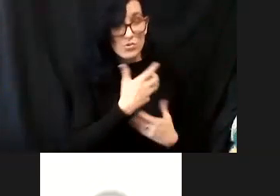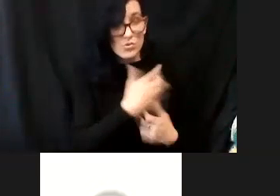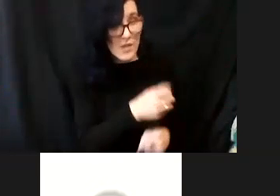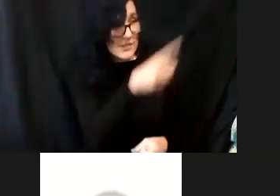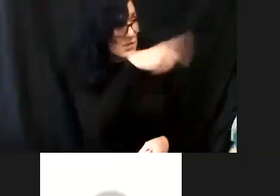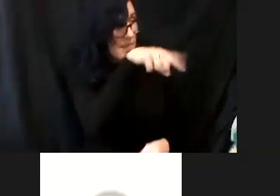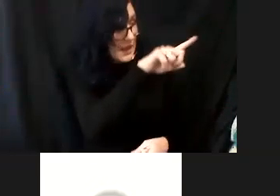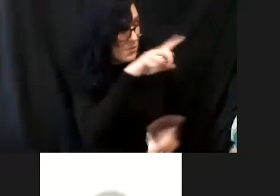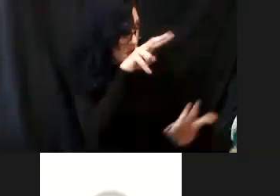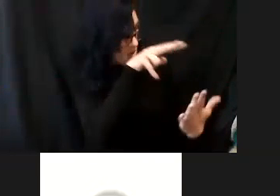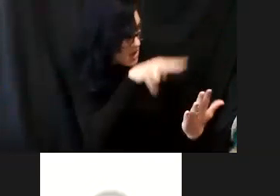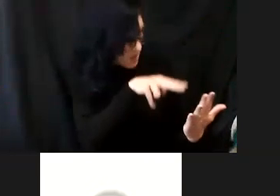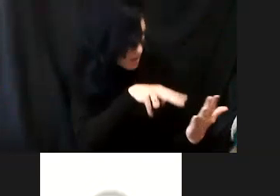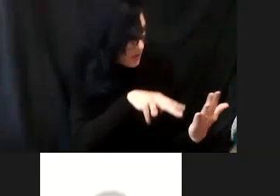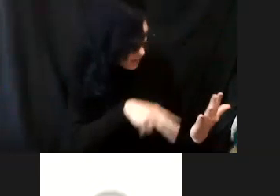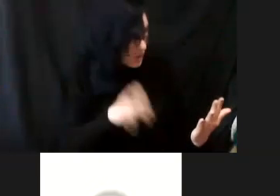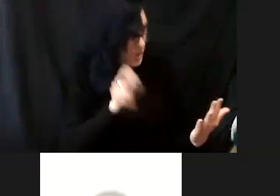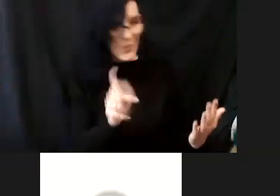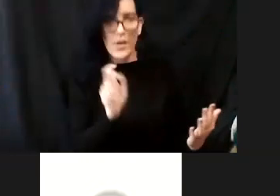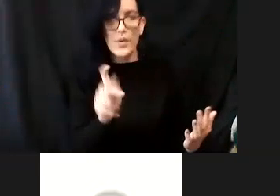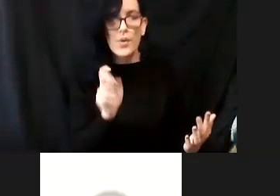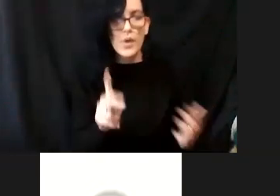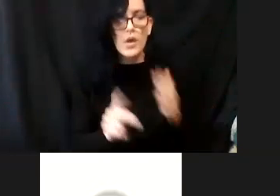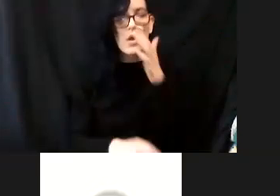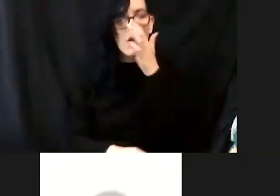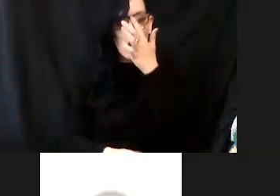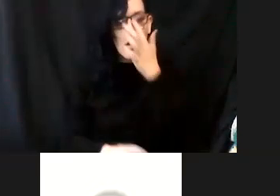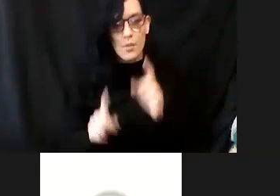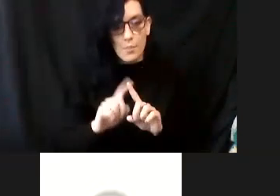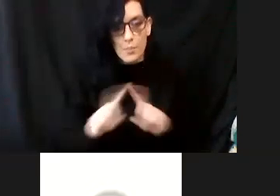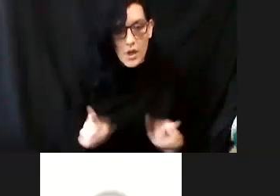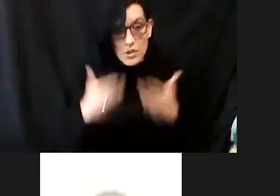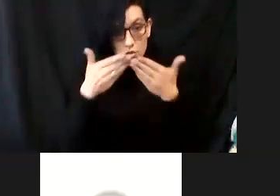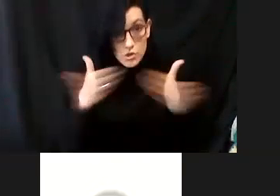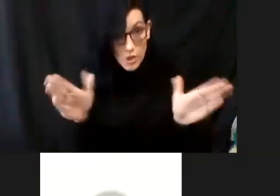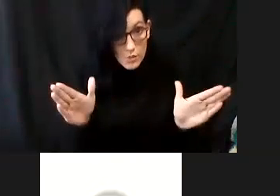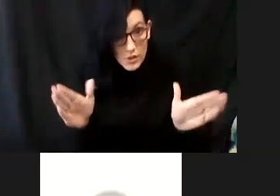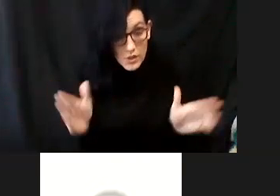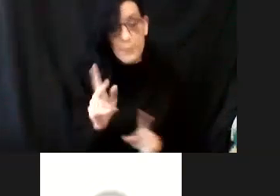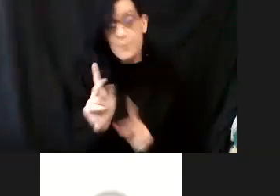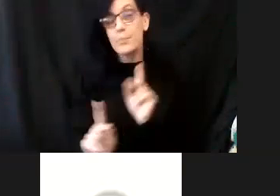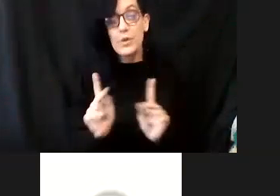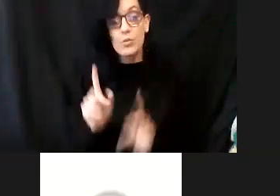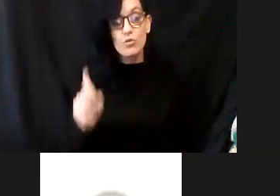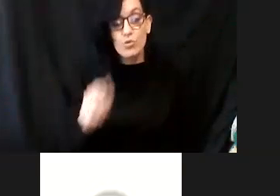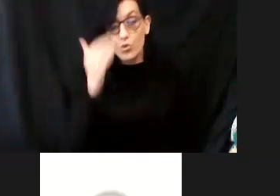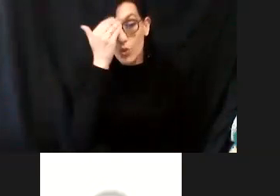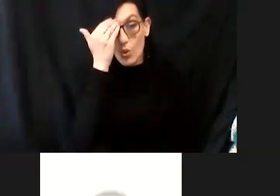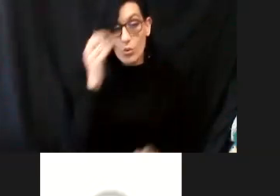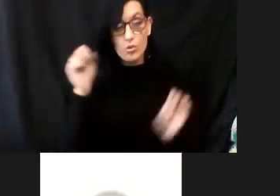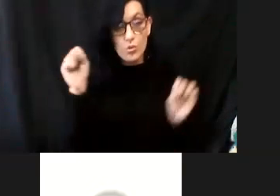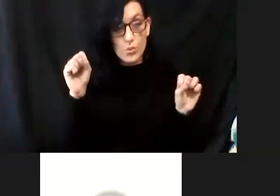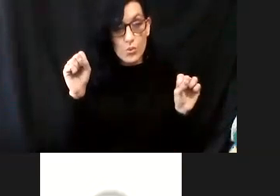I was okay, but I would just generally, people should know that you can check your credit report. Due